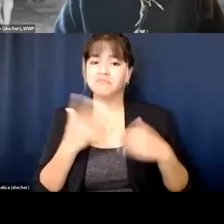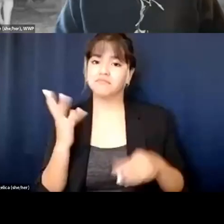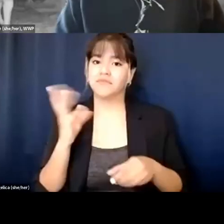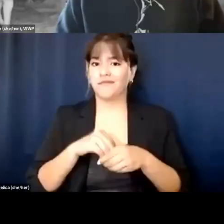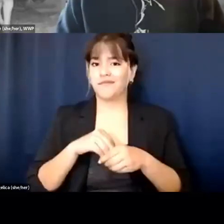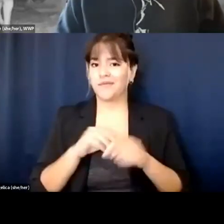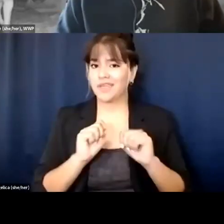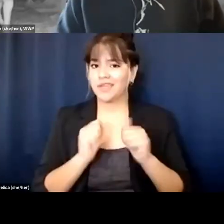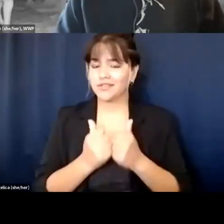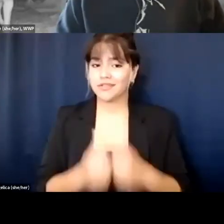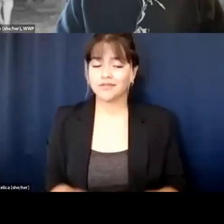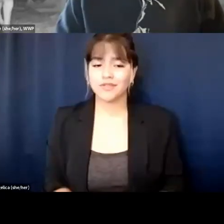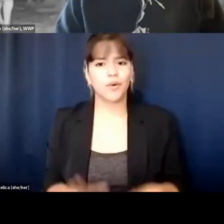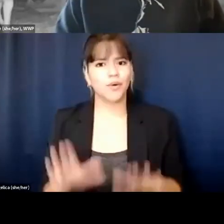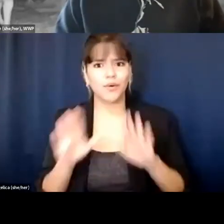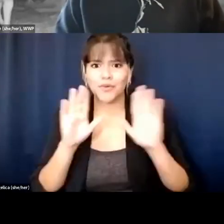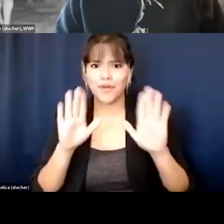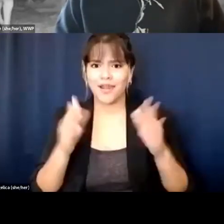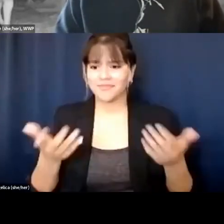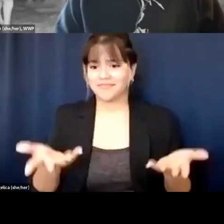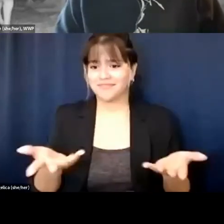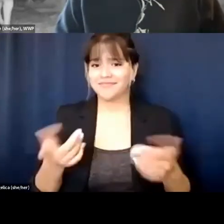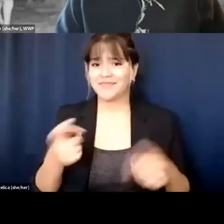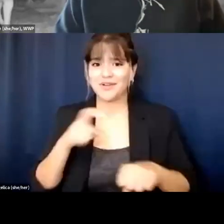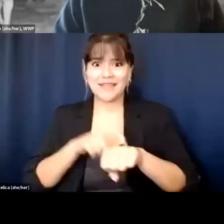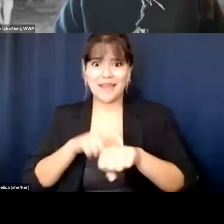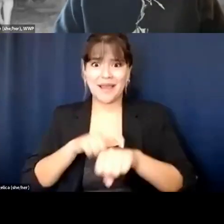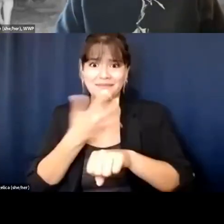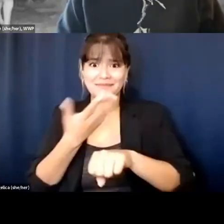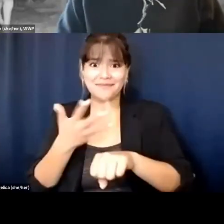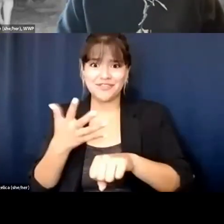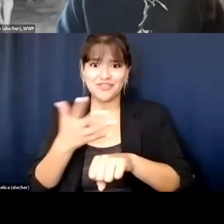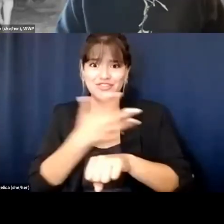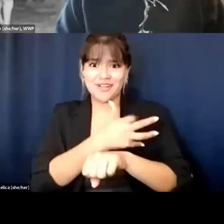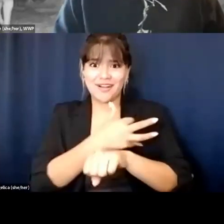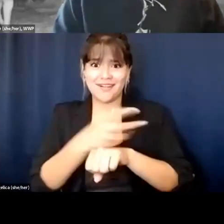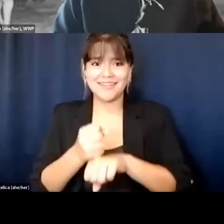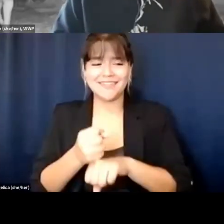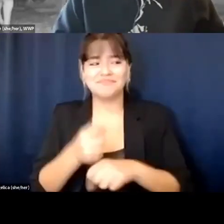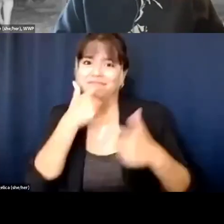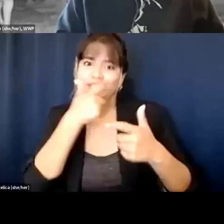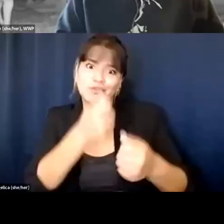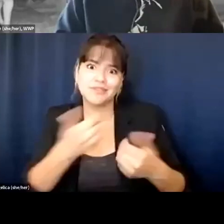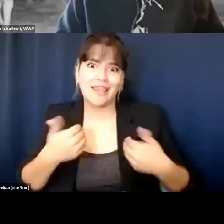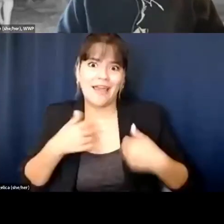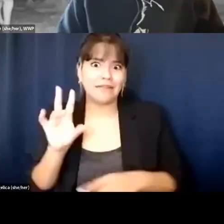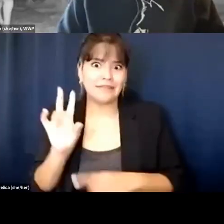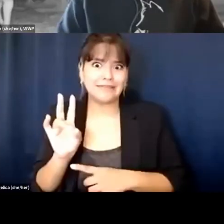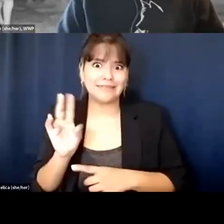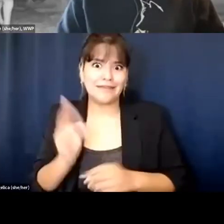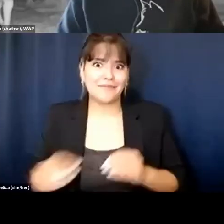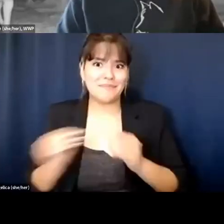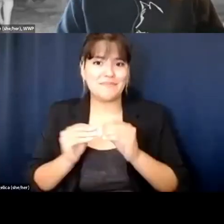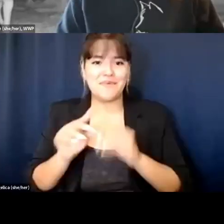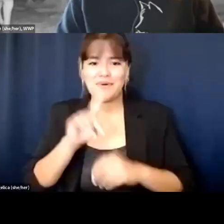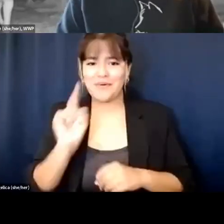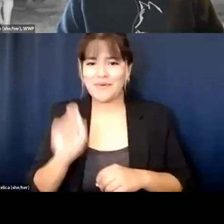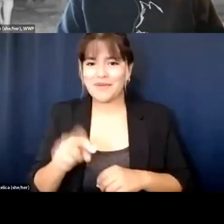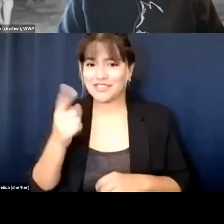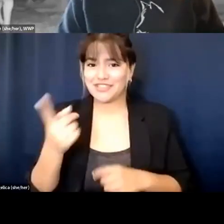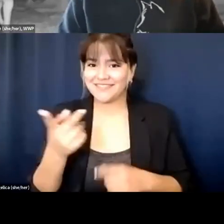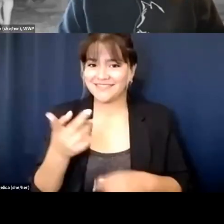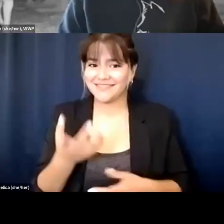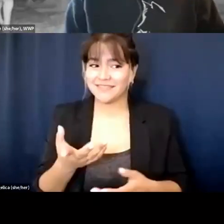we're at the end of our time, and this was really fascinating because I had about 7 more questions for all of you. Any closing comments from anyone?